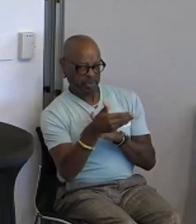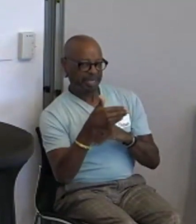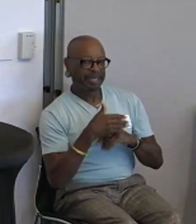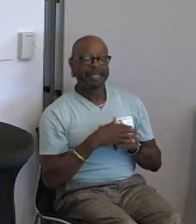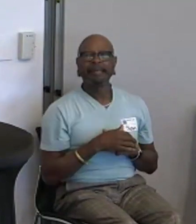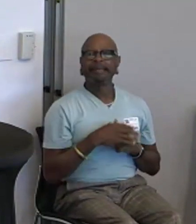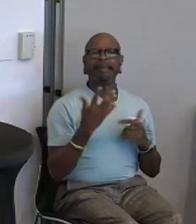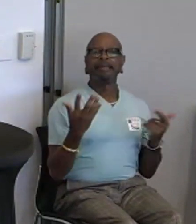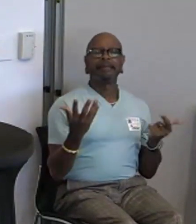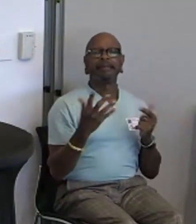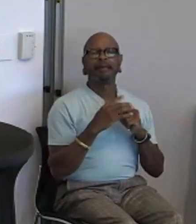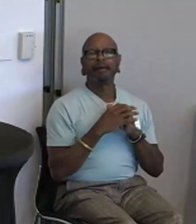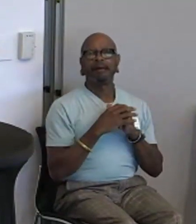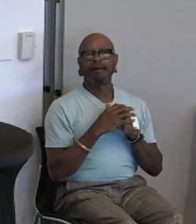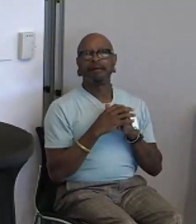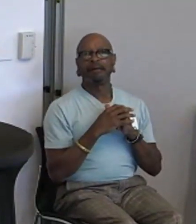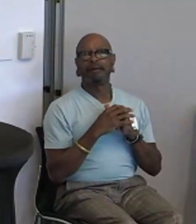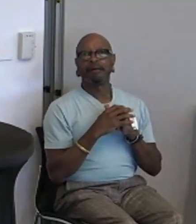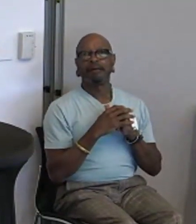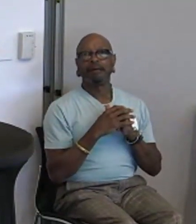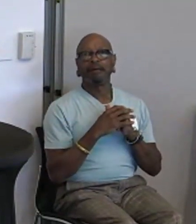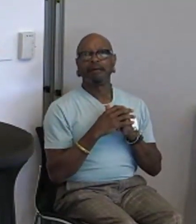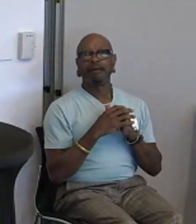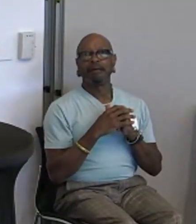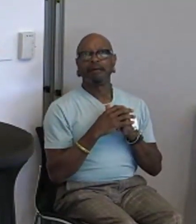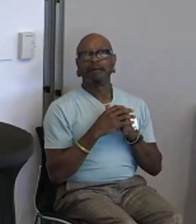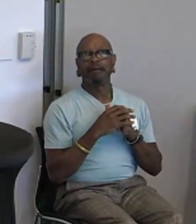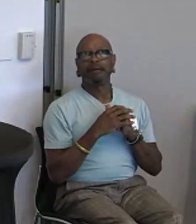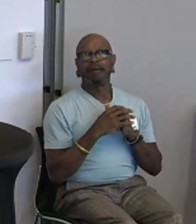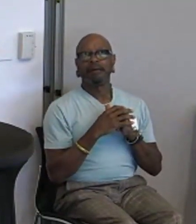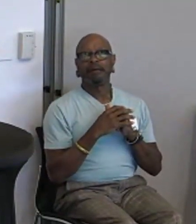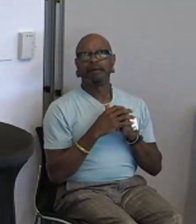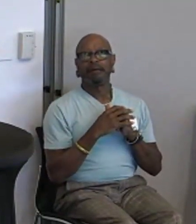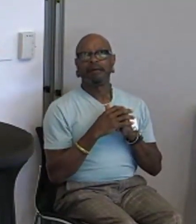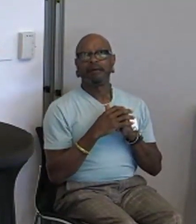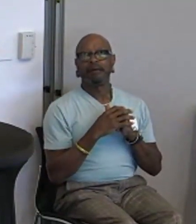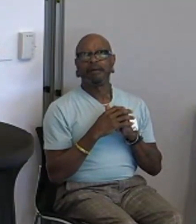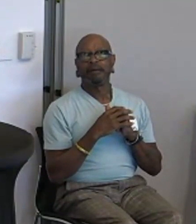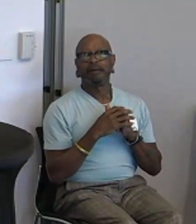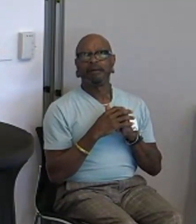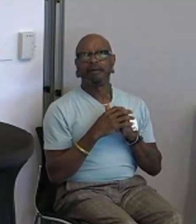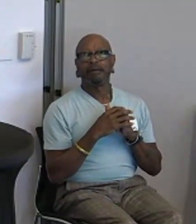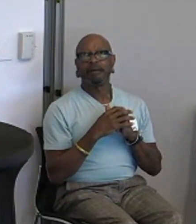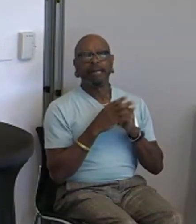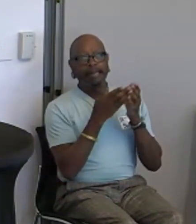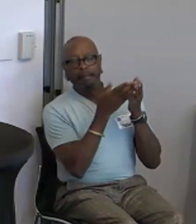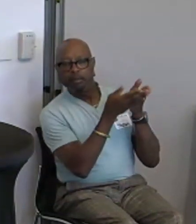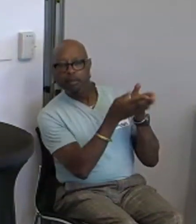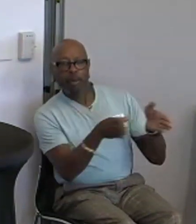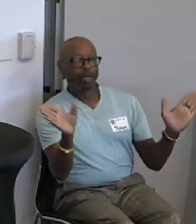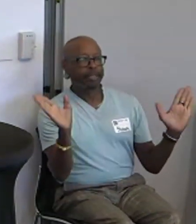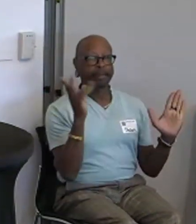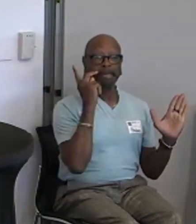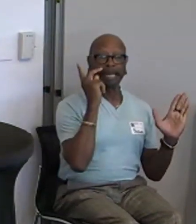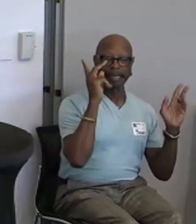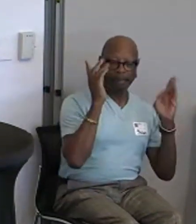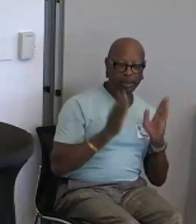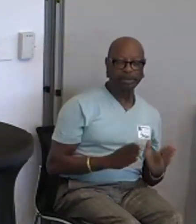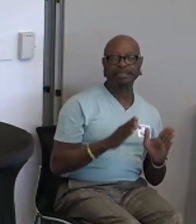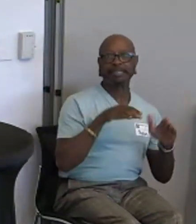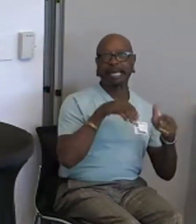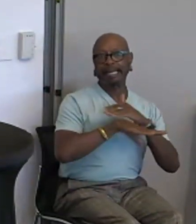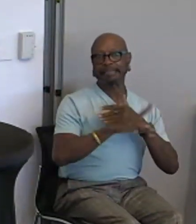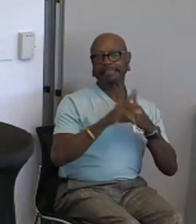of increasing and broadening the blind public's access to tactile graphics?